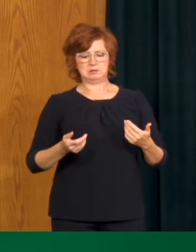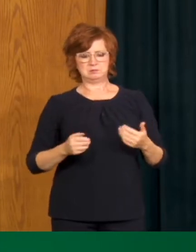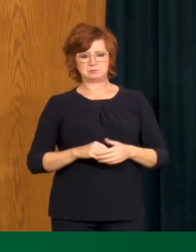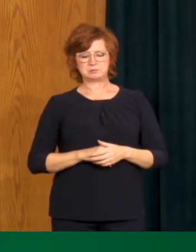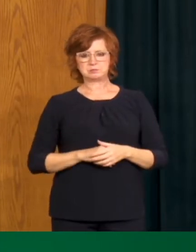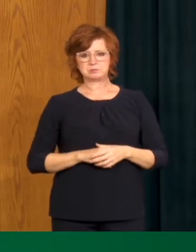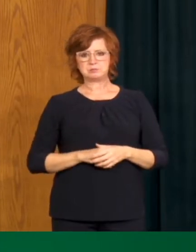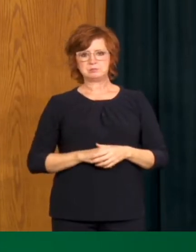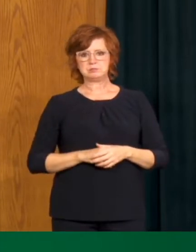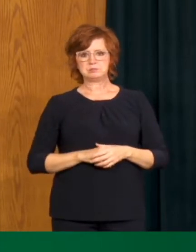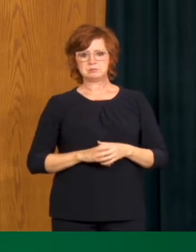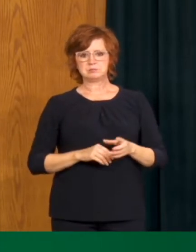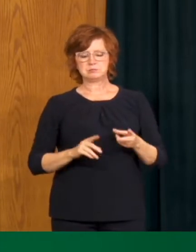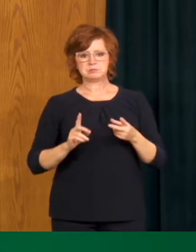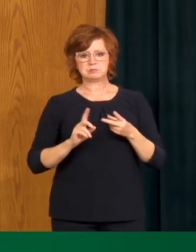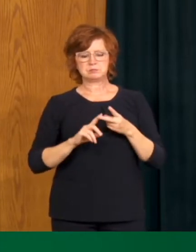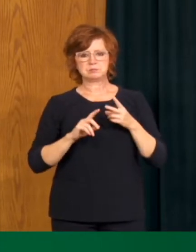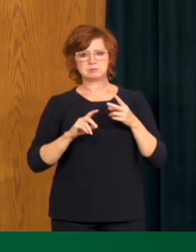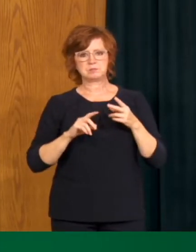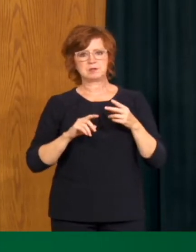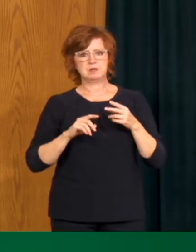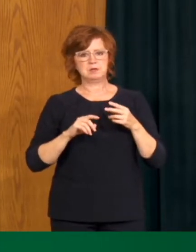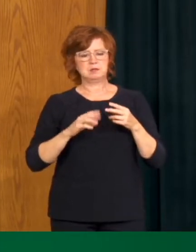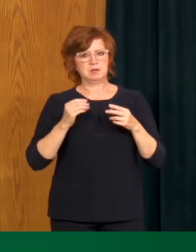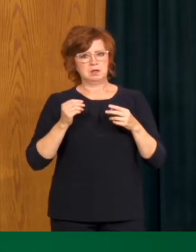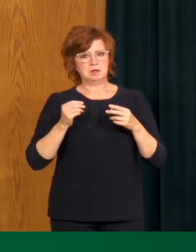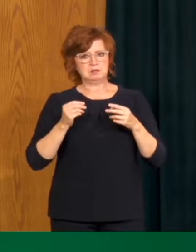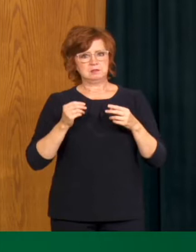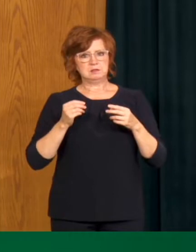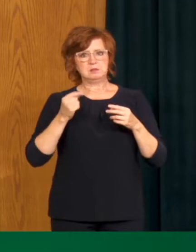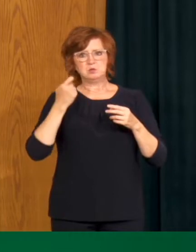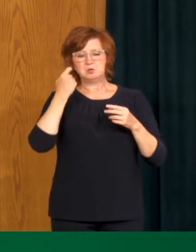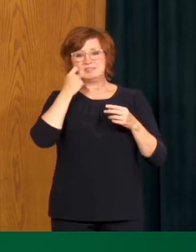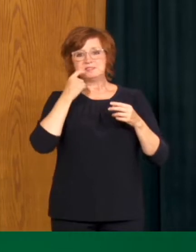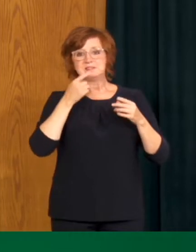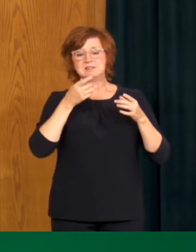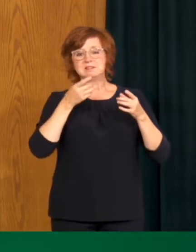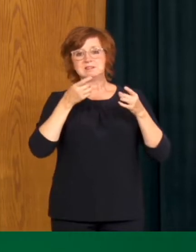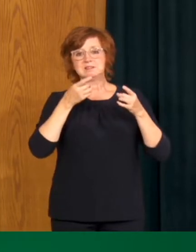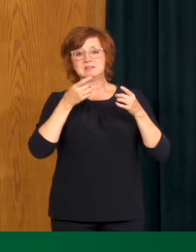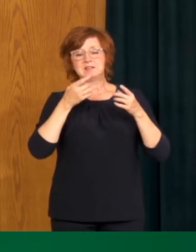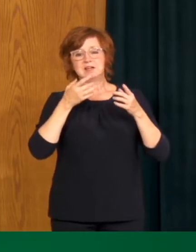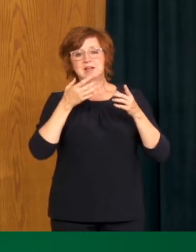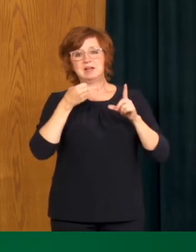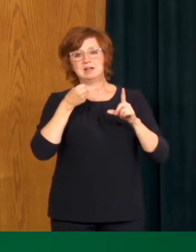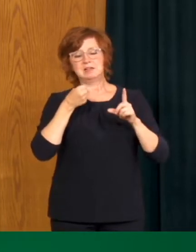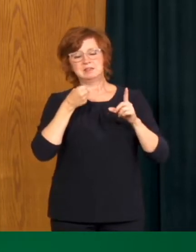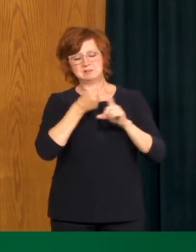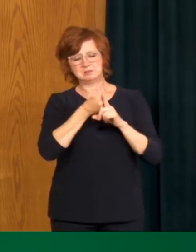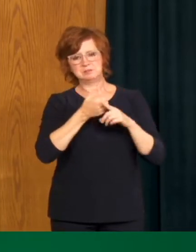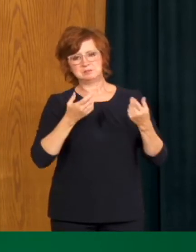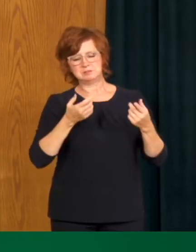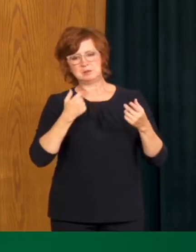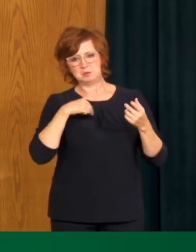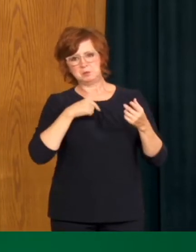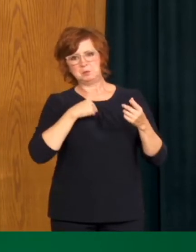in these cases with our How to Write colonies, that when you start going door to door, you will now be finding more cases as well.